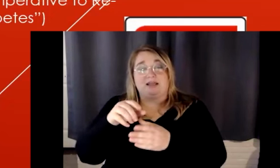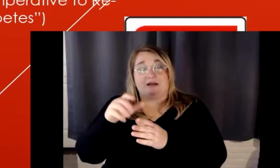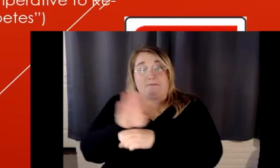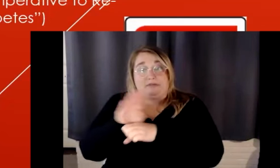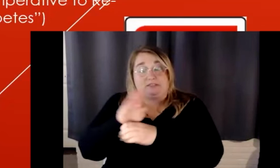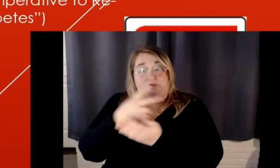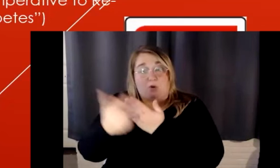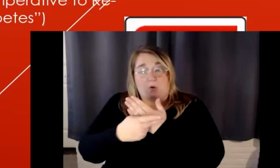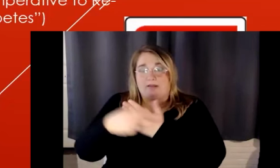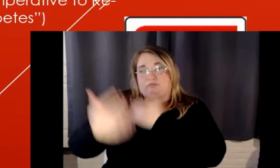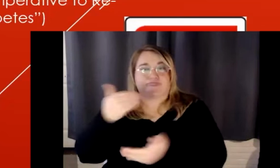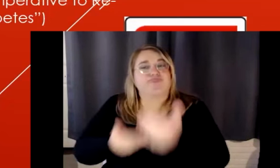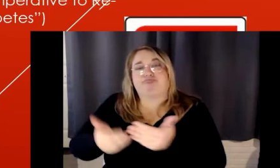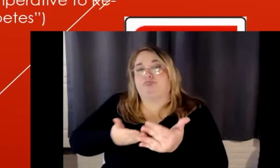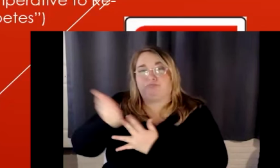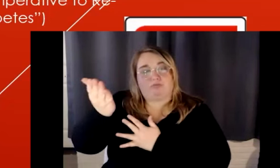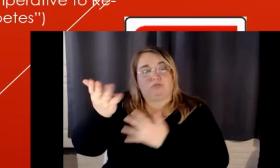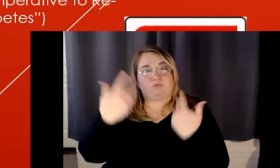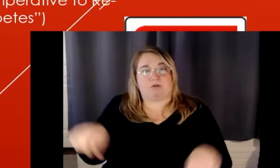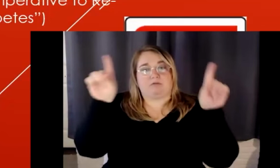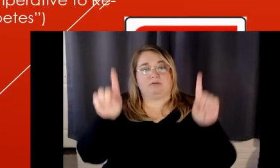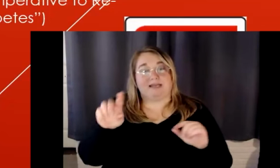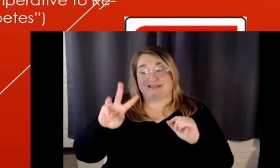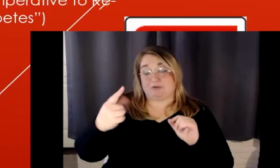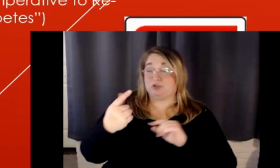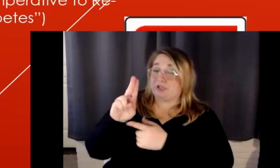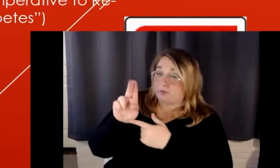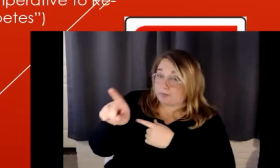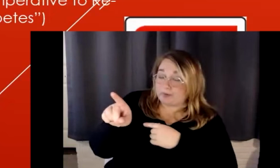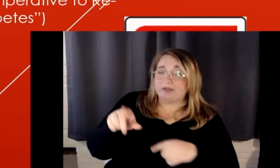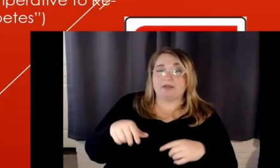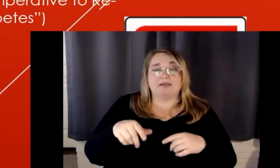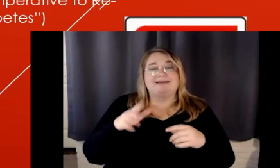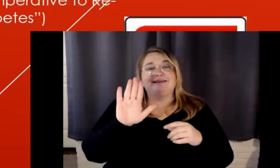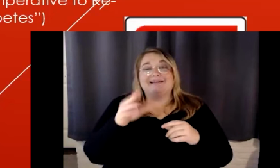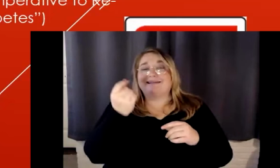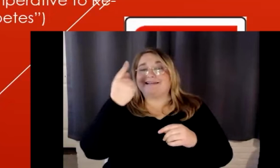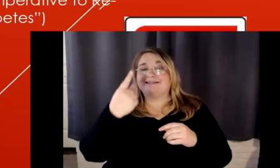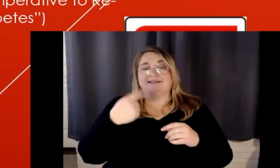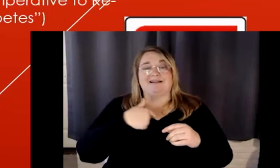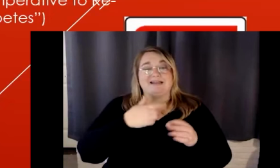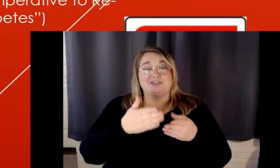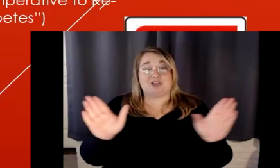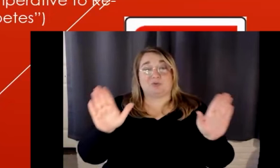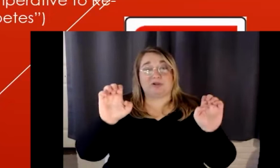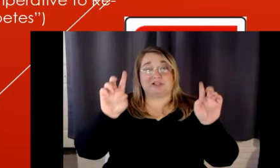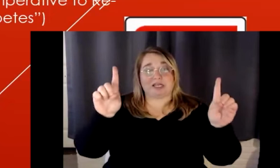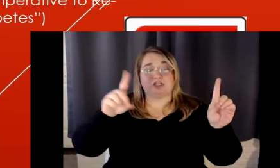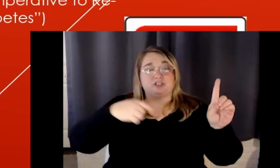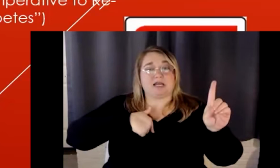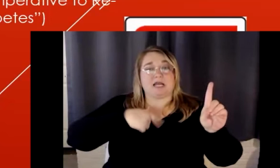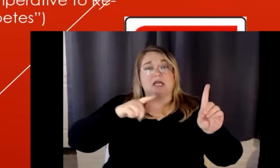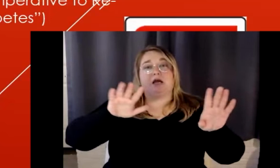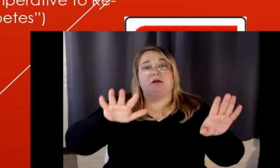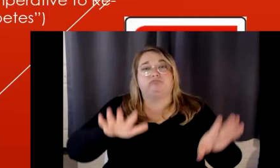Now, I slowed way down when it came to the general education. I hate math. I hate math with every